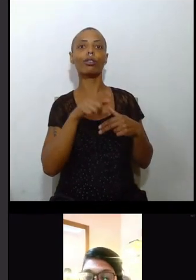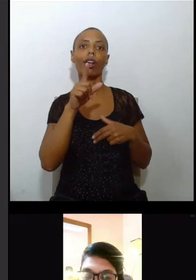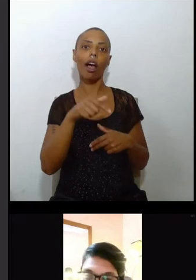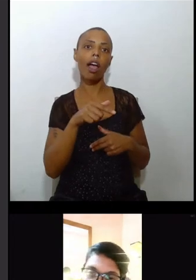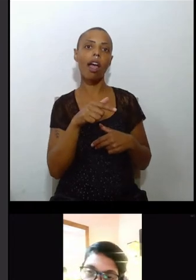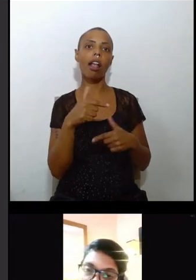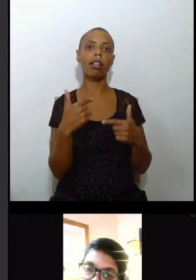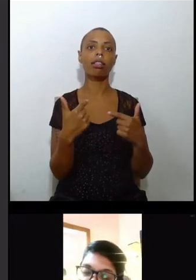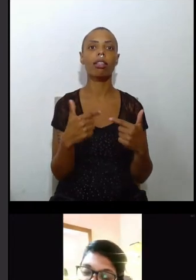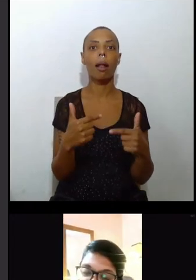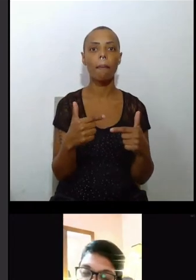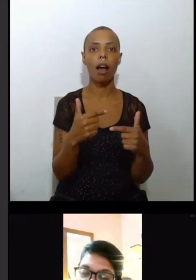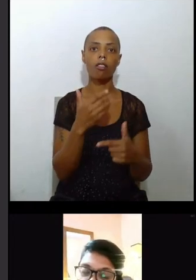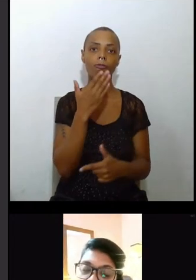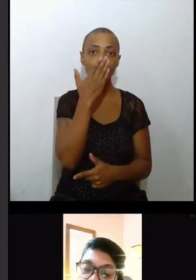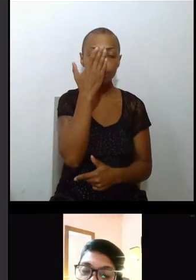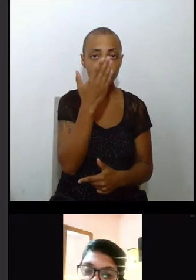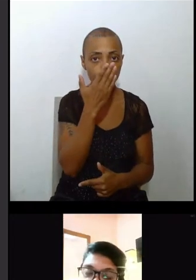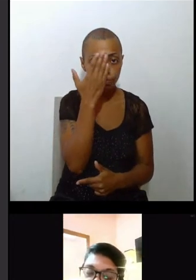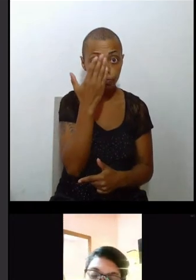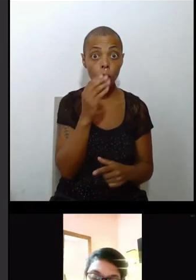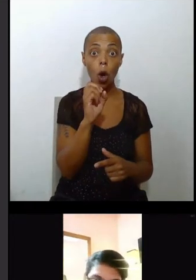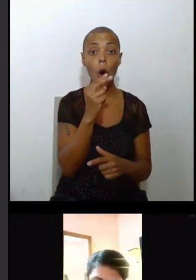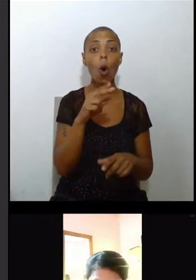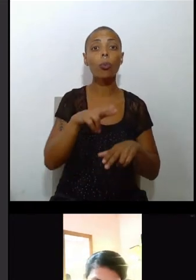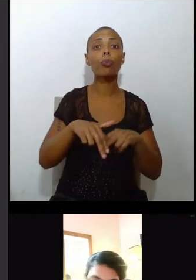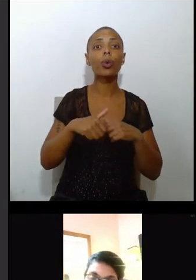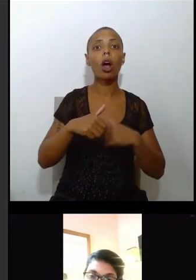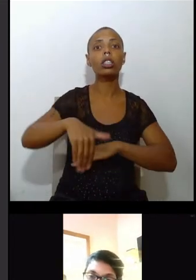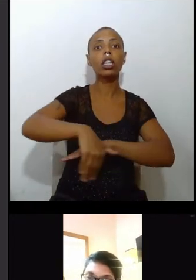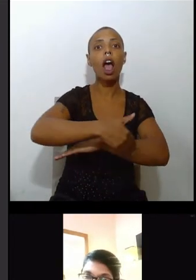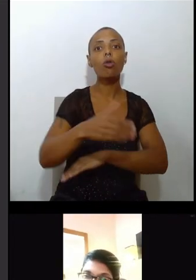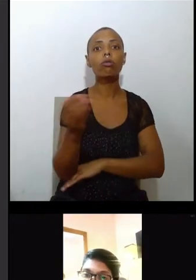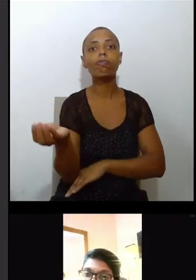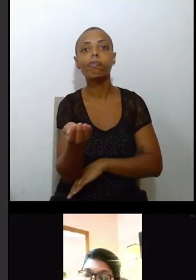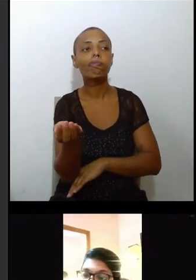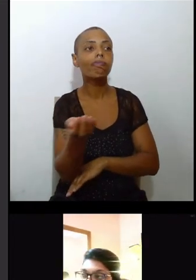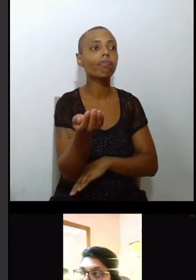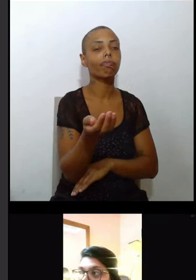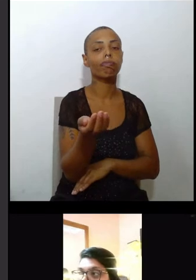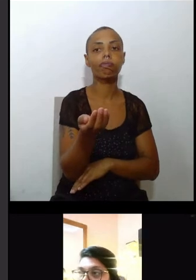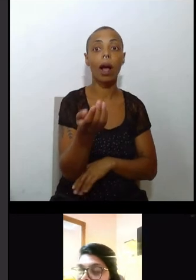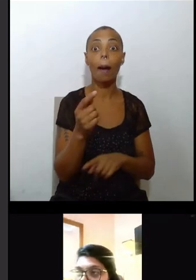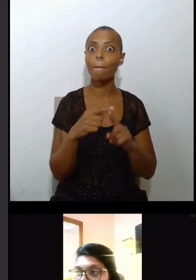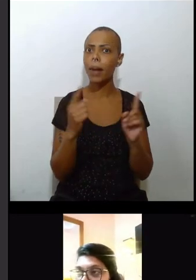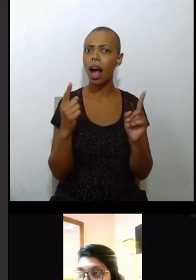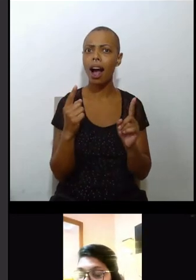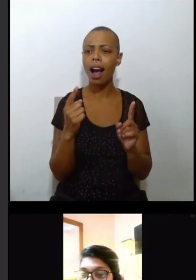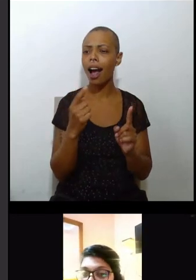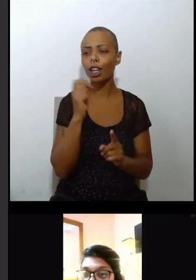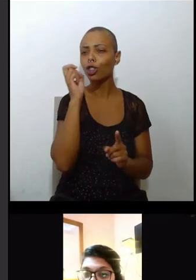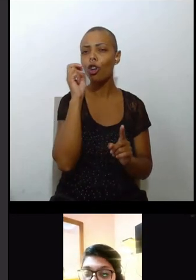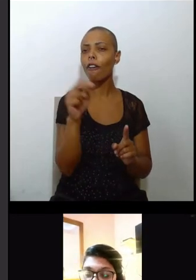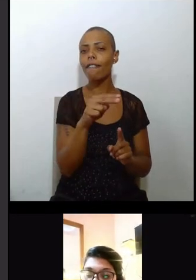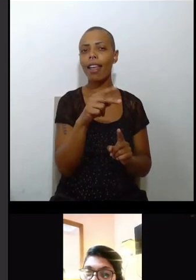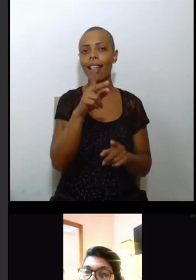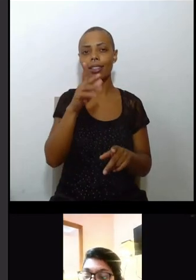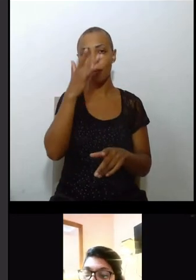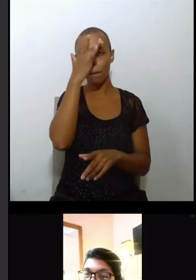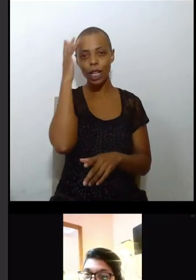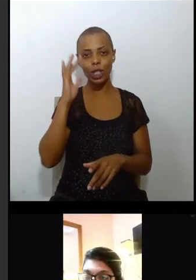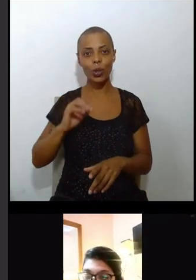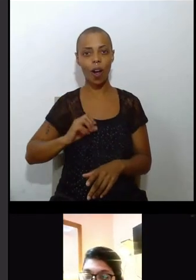or were not safe in a public space apart from these two being a very important reason and that